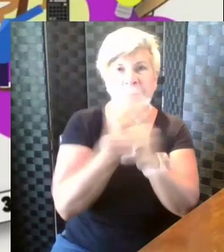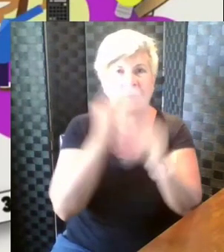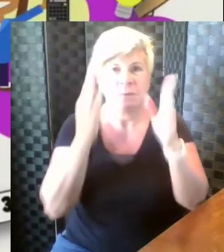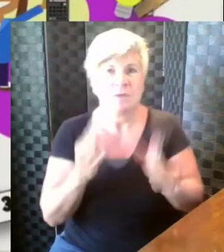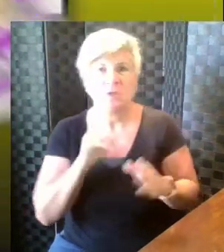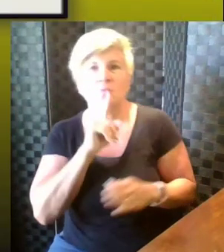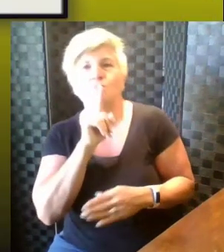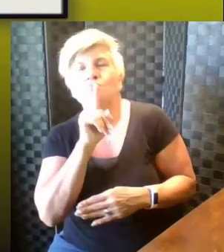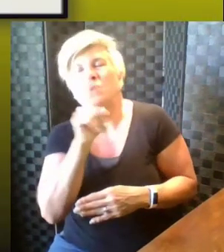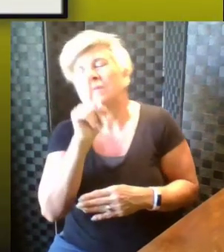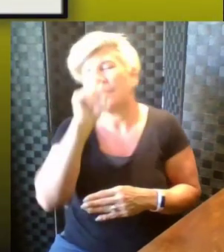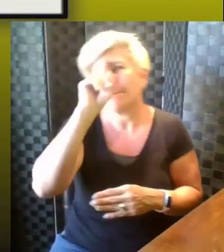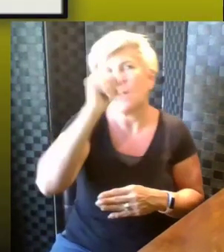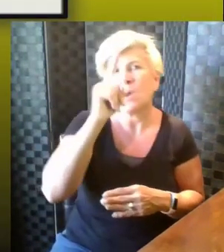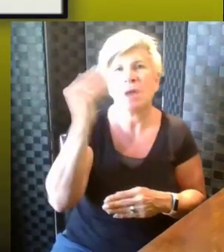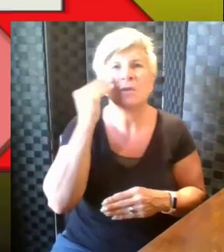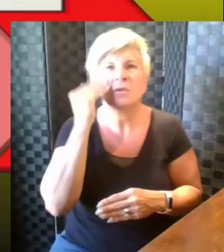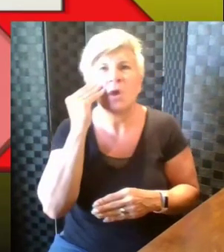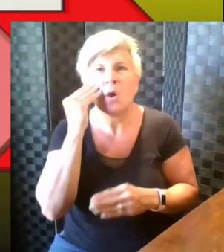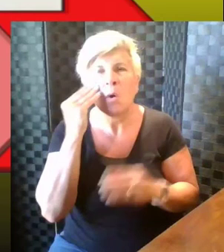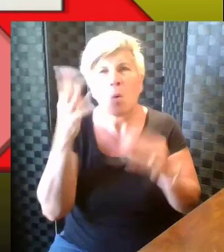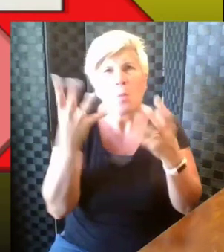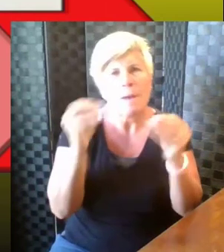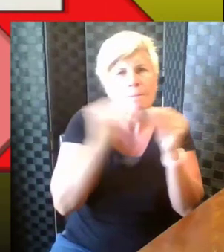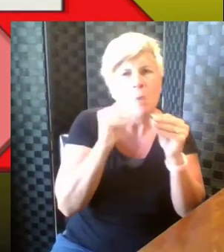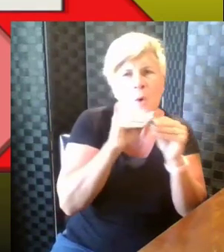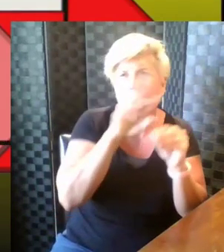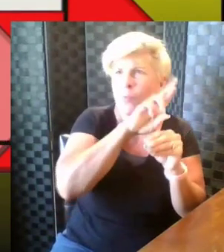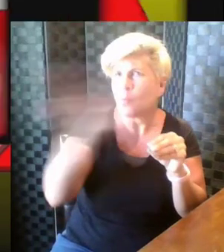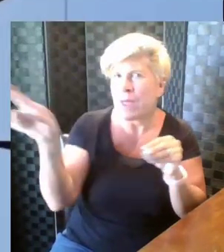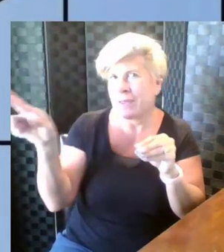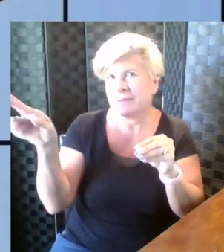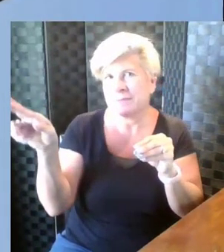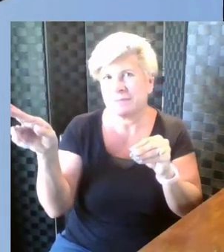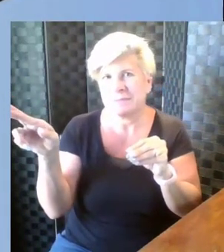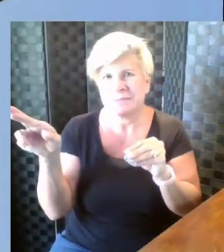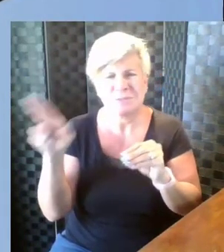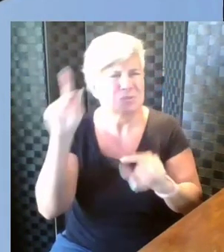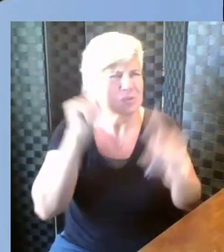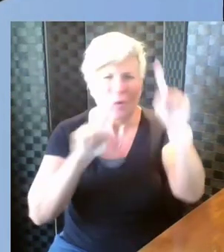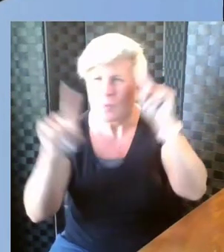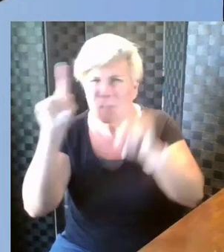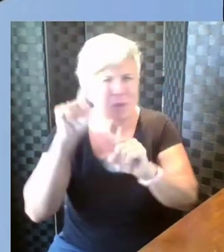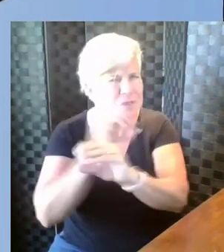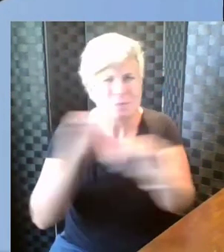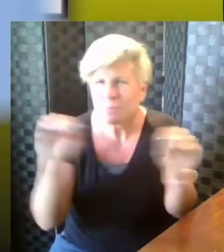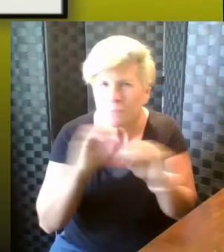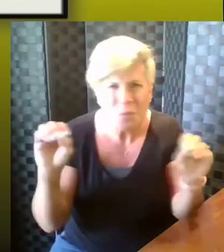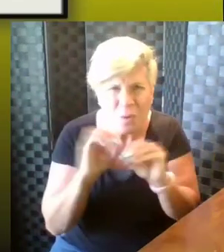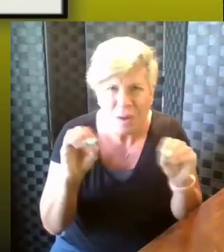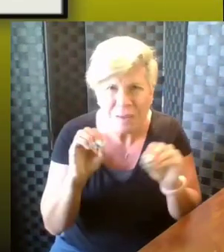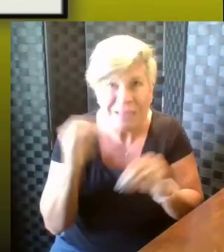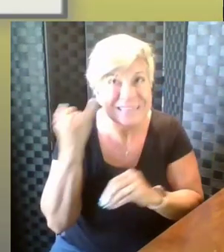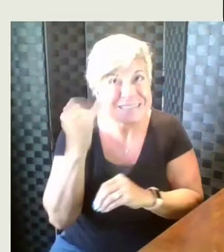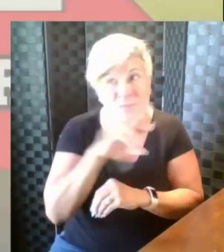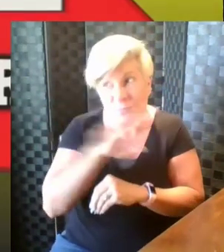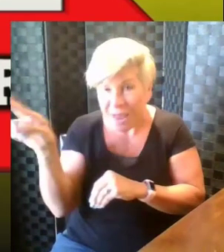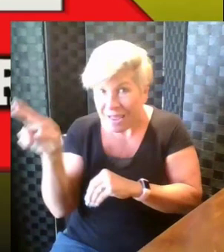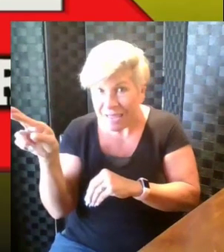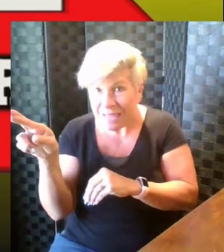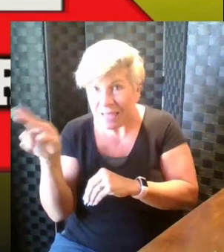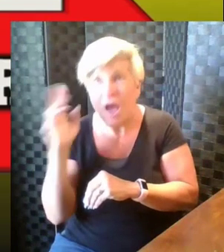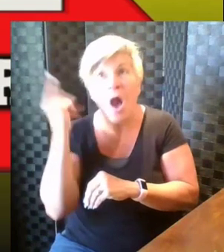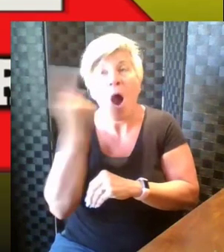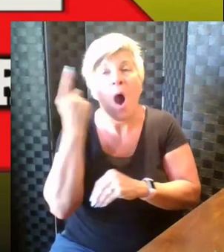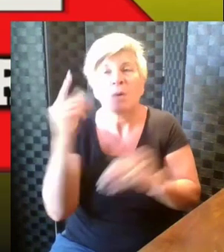Mathematicians who are really right know that when you get more, you go to the right. Please don't wonder anymore. If you go to the